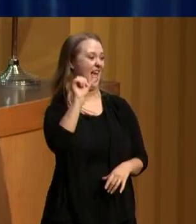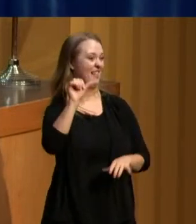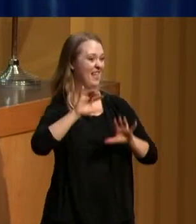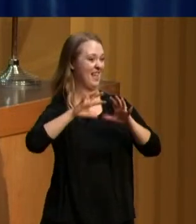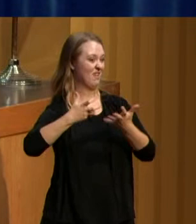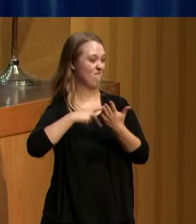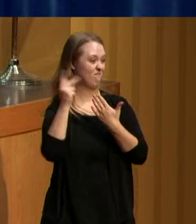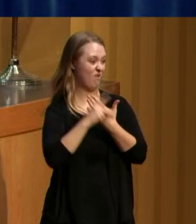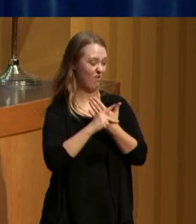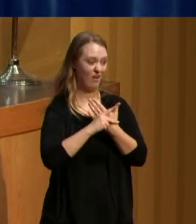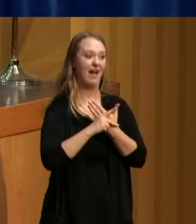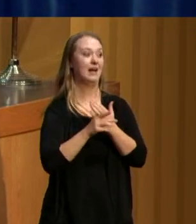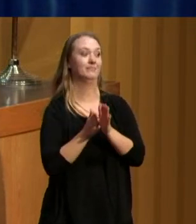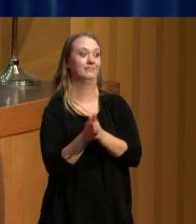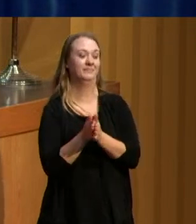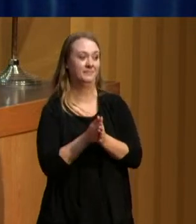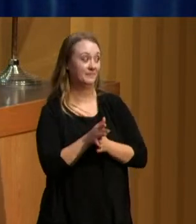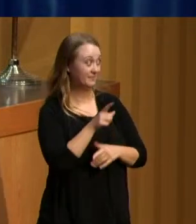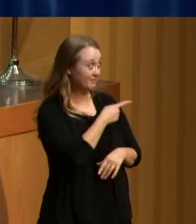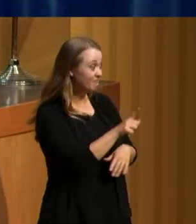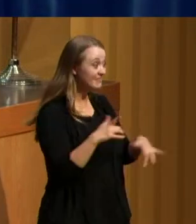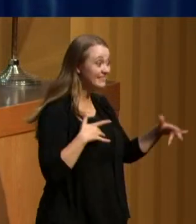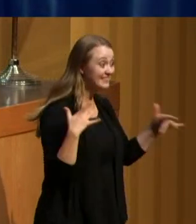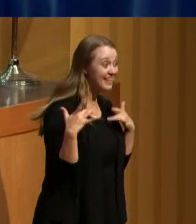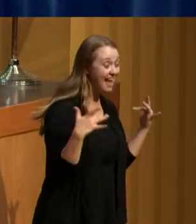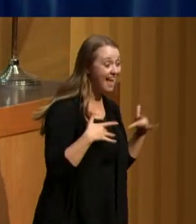be here today? Yeah?